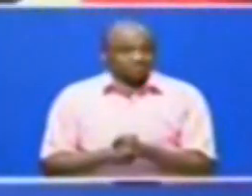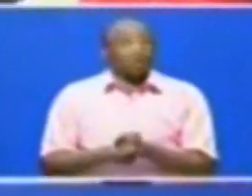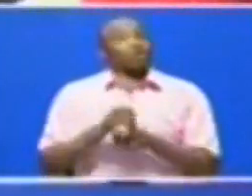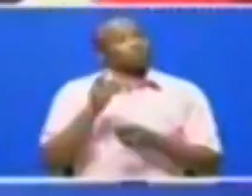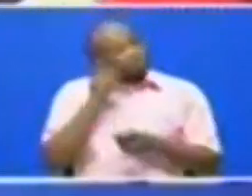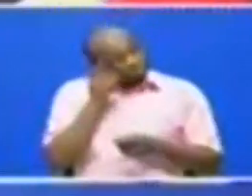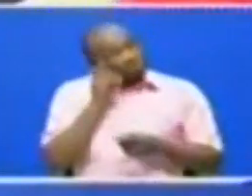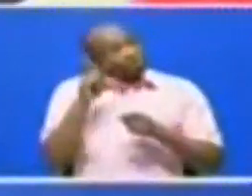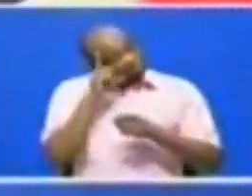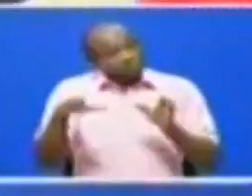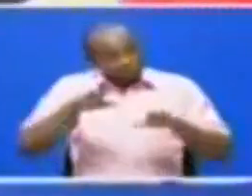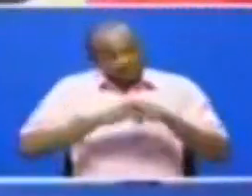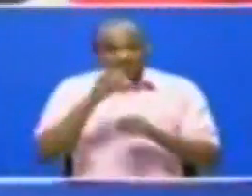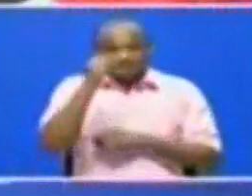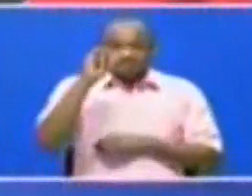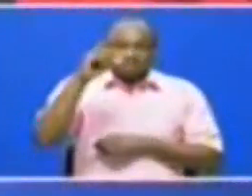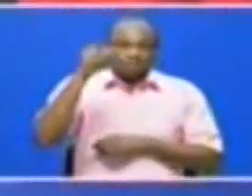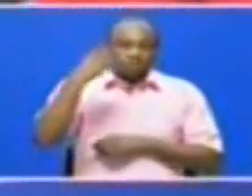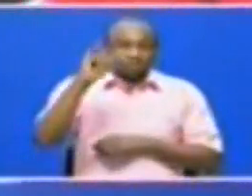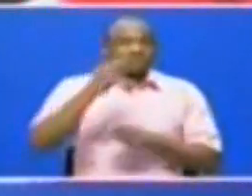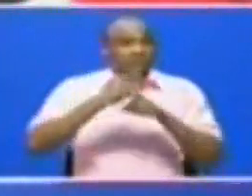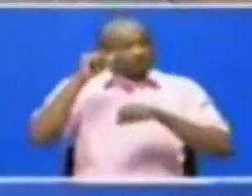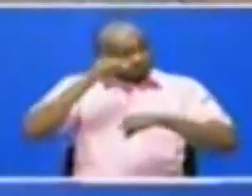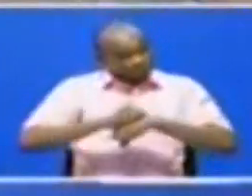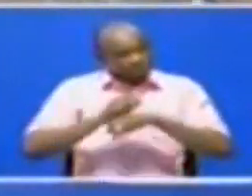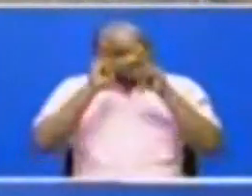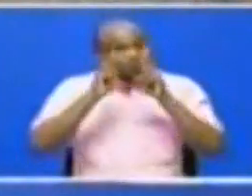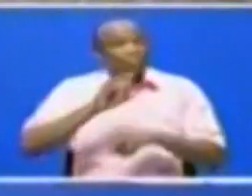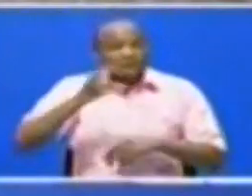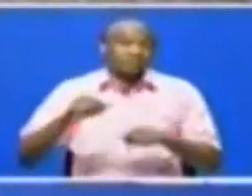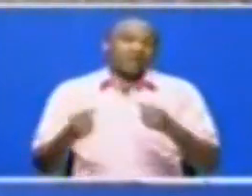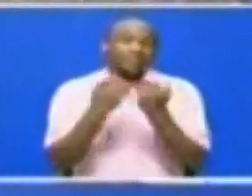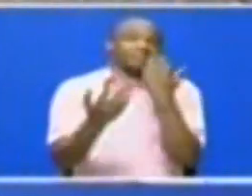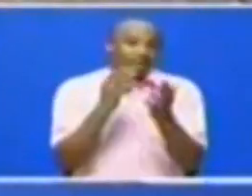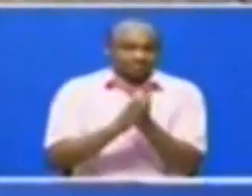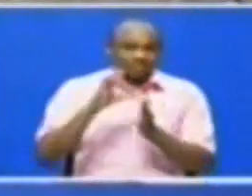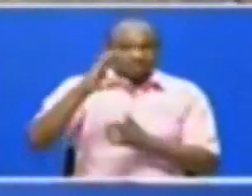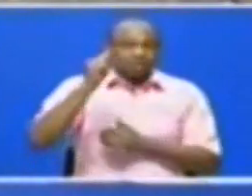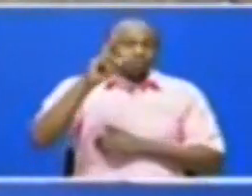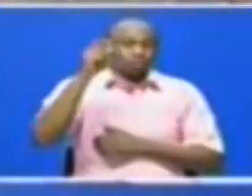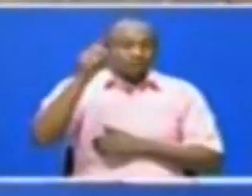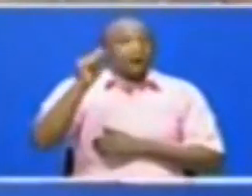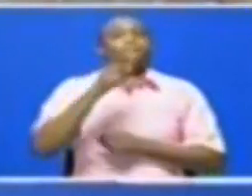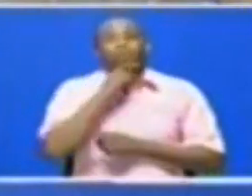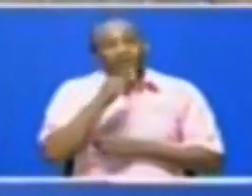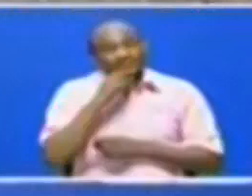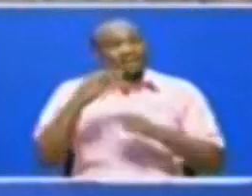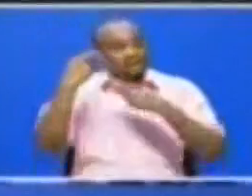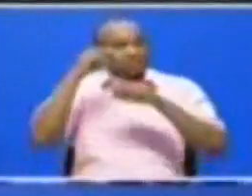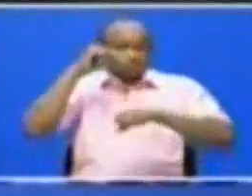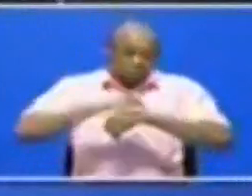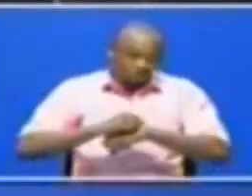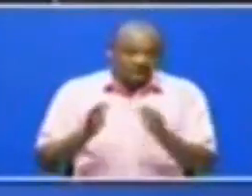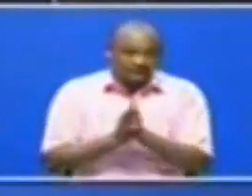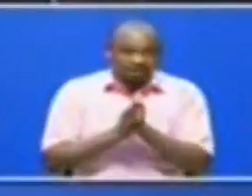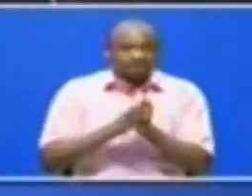Dormitories were raised down in Sigoti Complex Secondary School in Kisumu County, Chuka Boys High School in Tharaka Nithi County, and